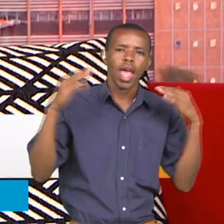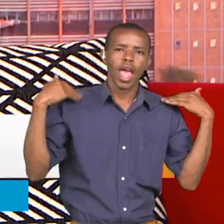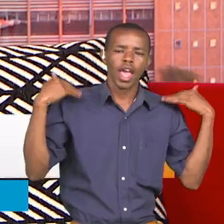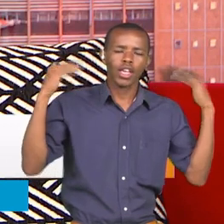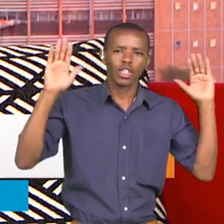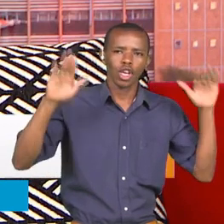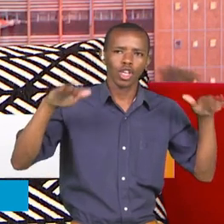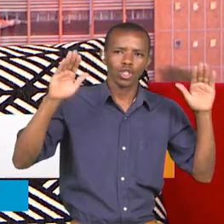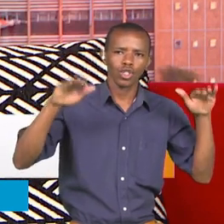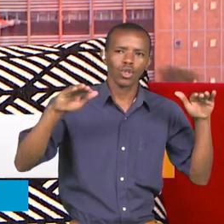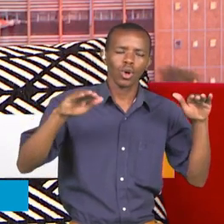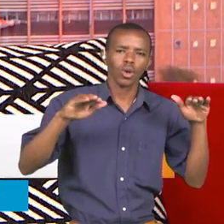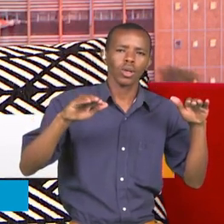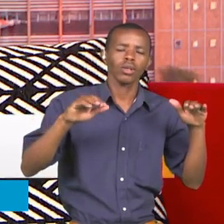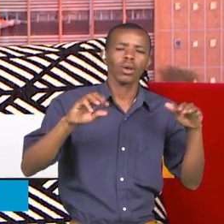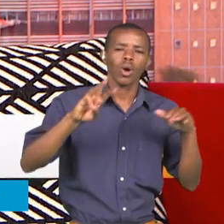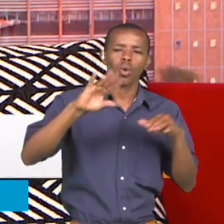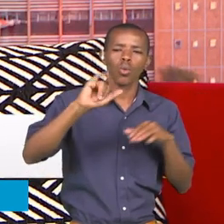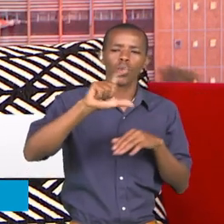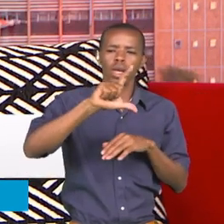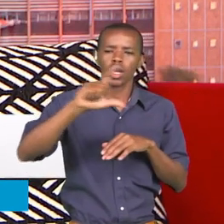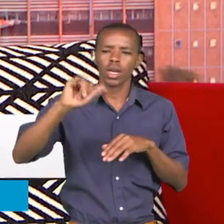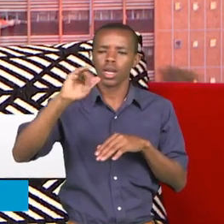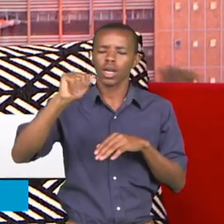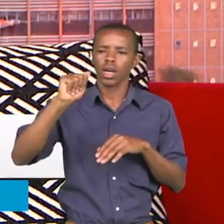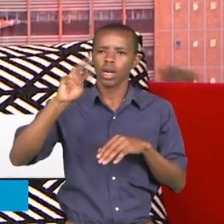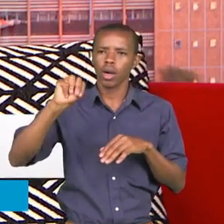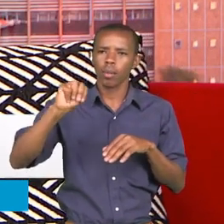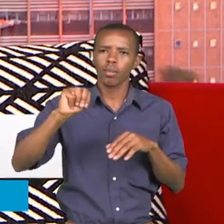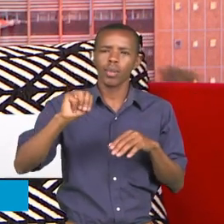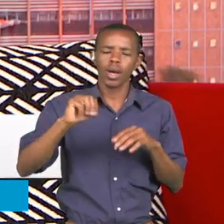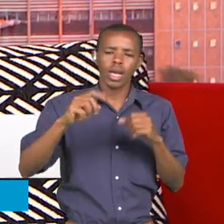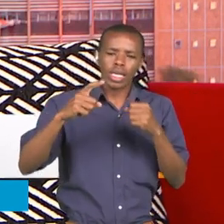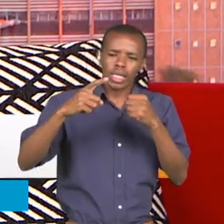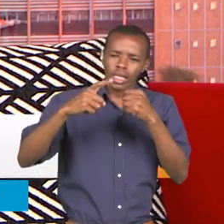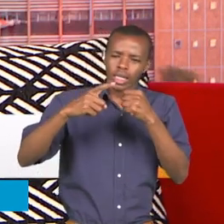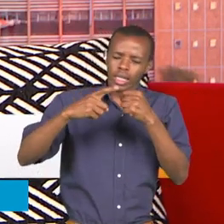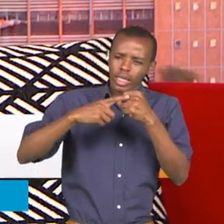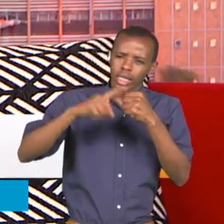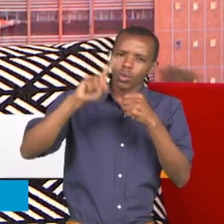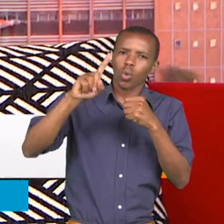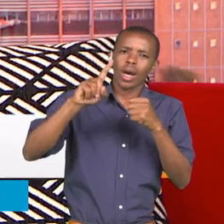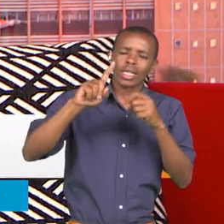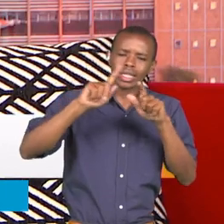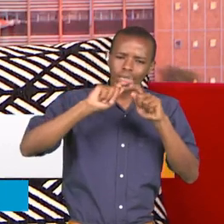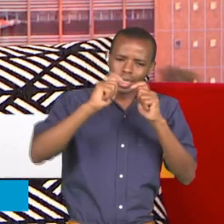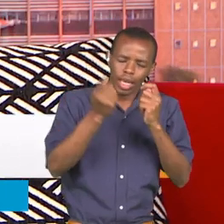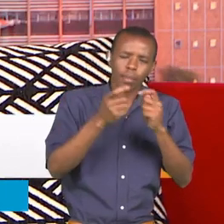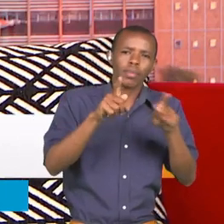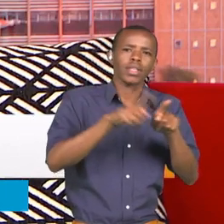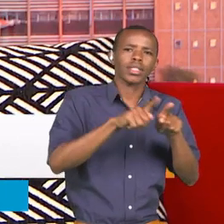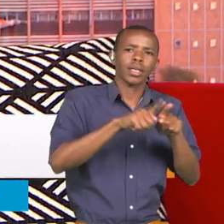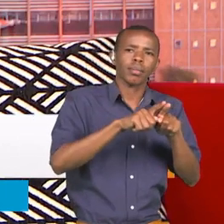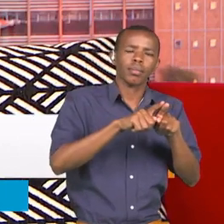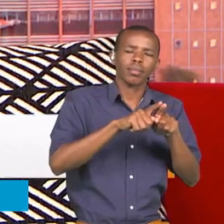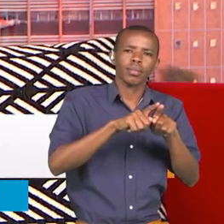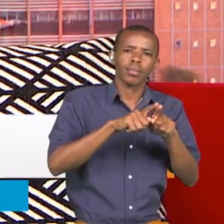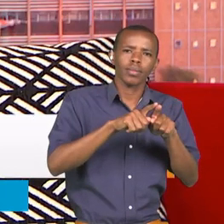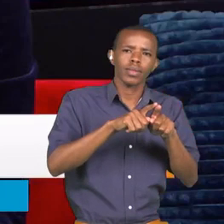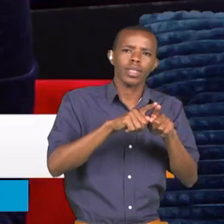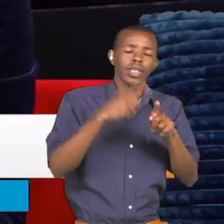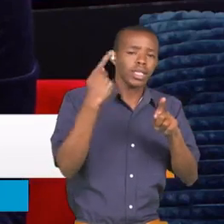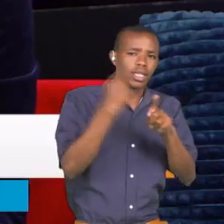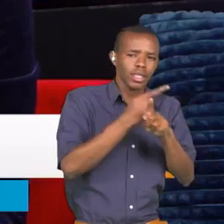by Fadhili Williams. There are over 61 versions of that, of course, different renditions. Is there consent?